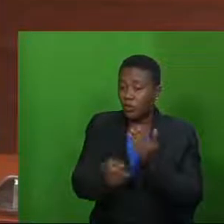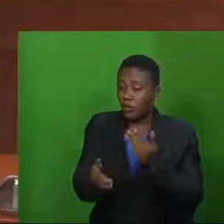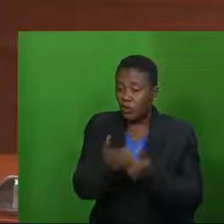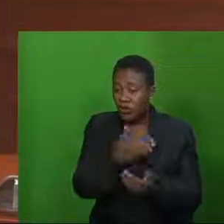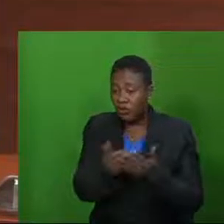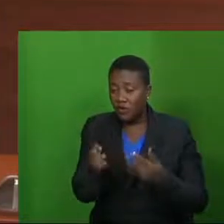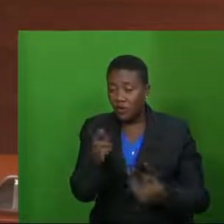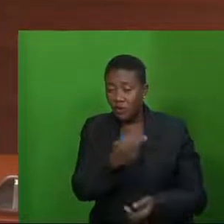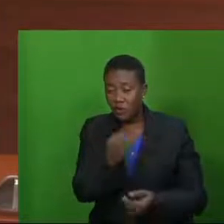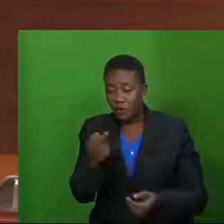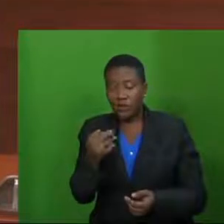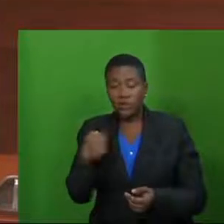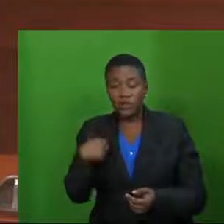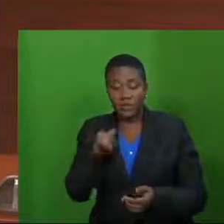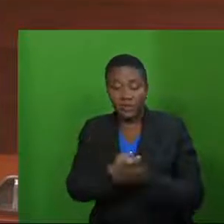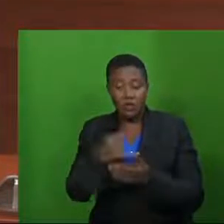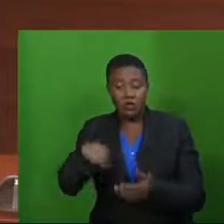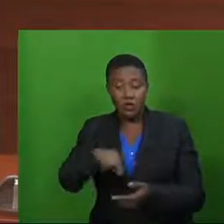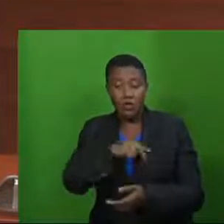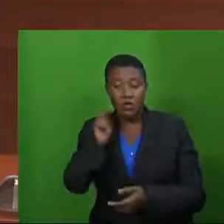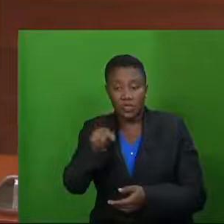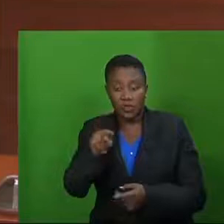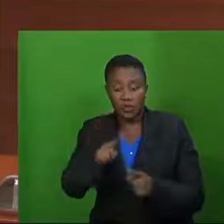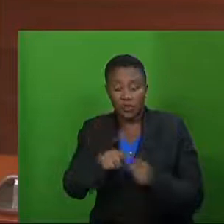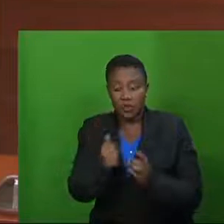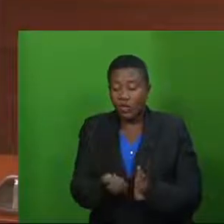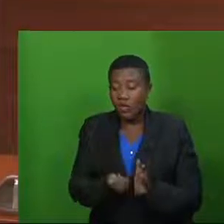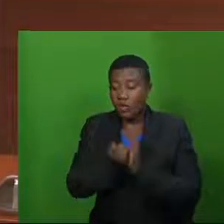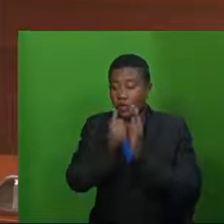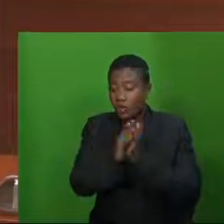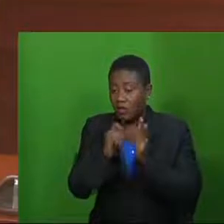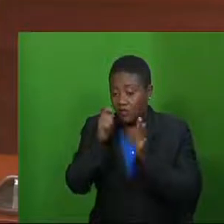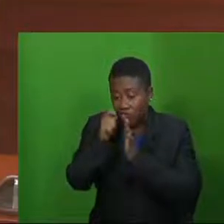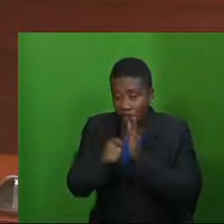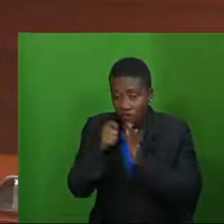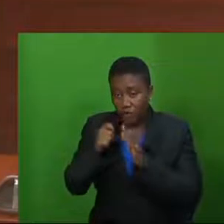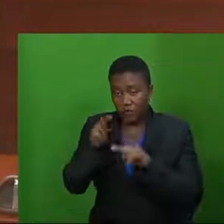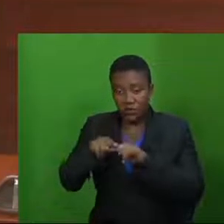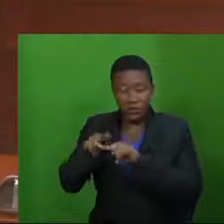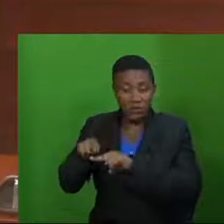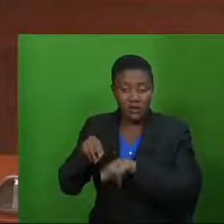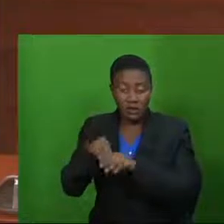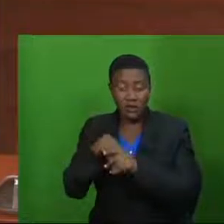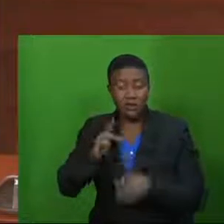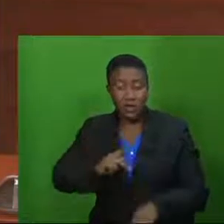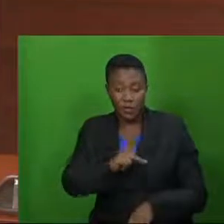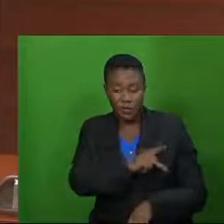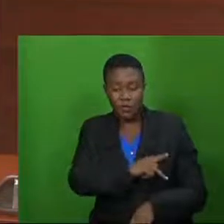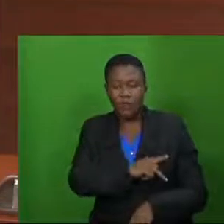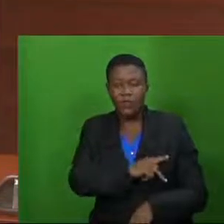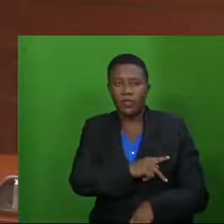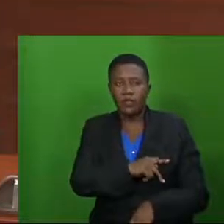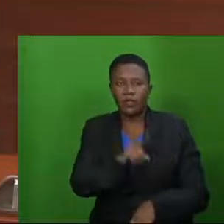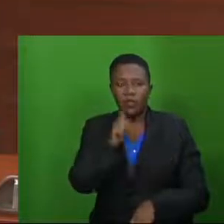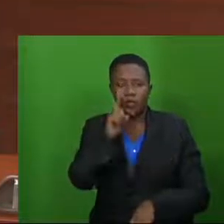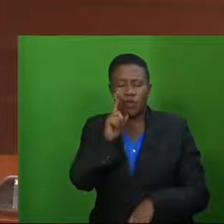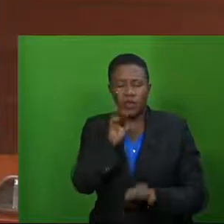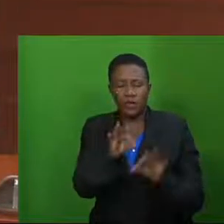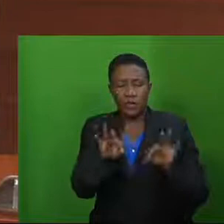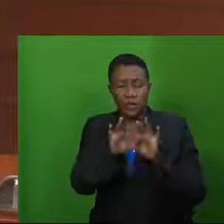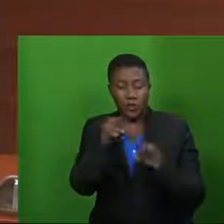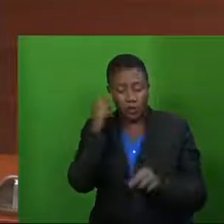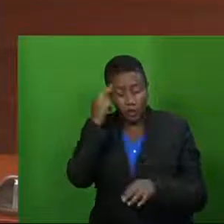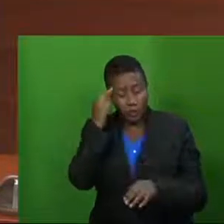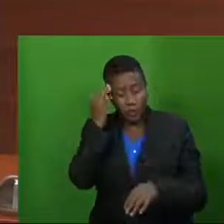resources are required to enable the virtual sittings of Parliament. One main reason why the 7th Parliament